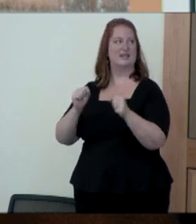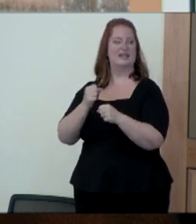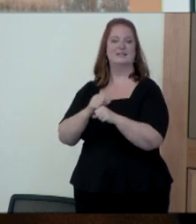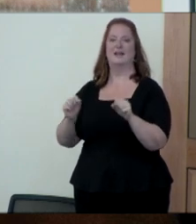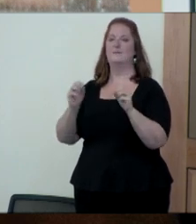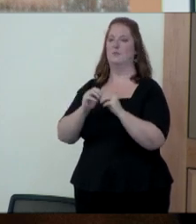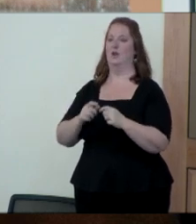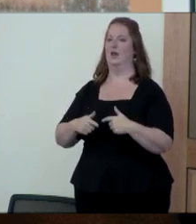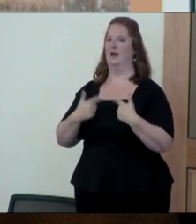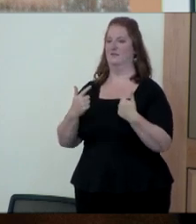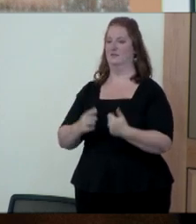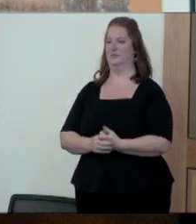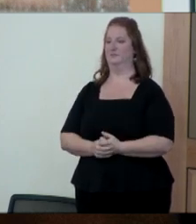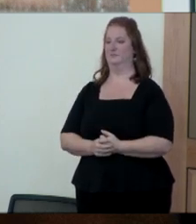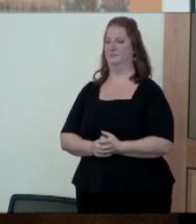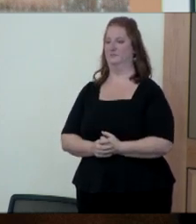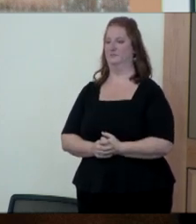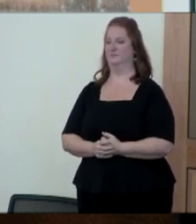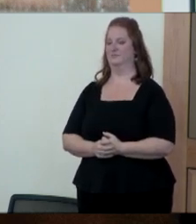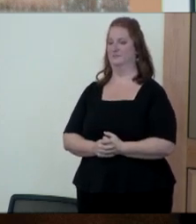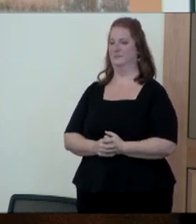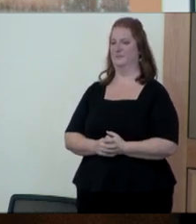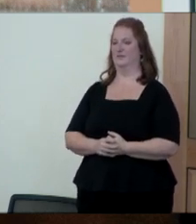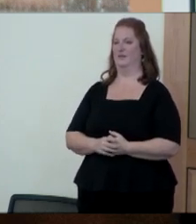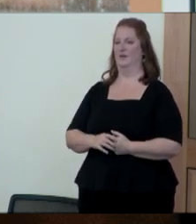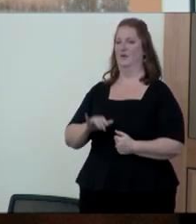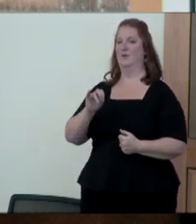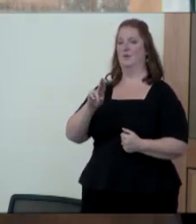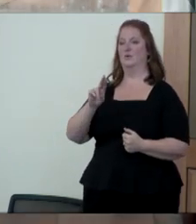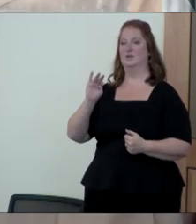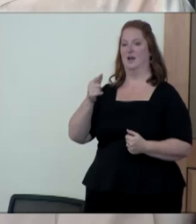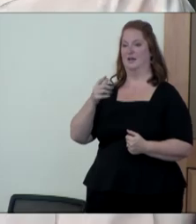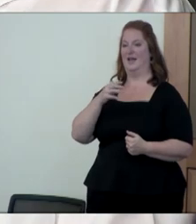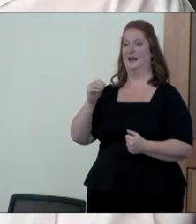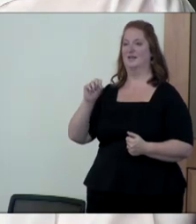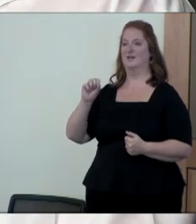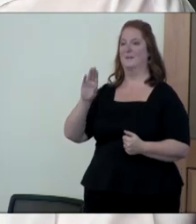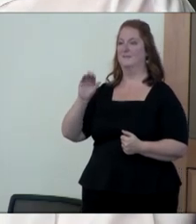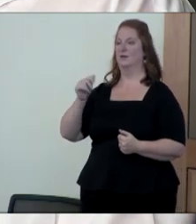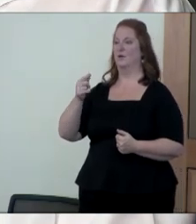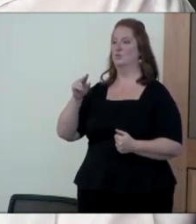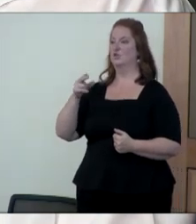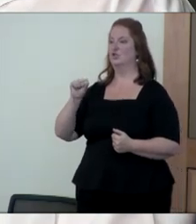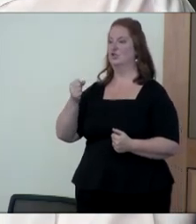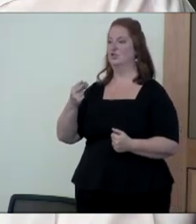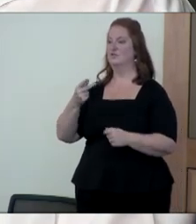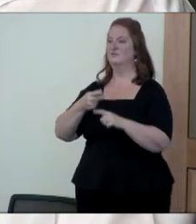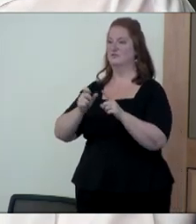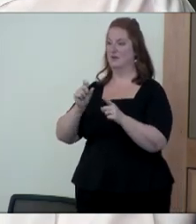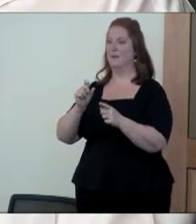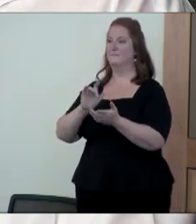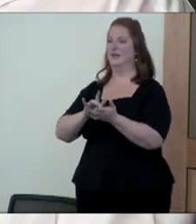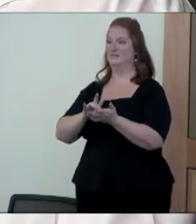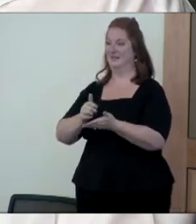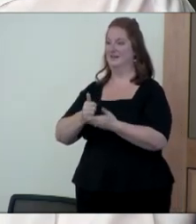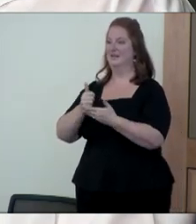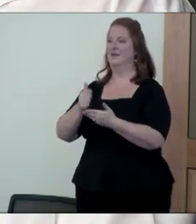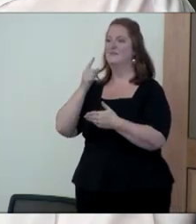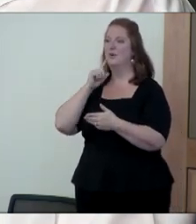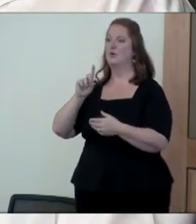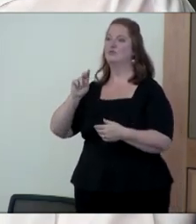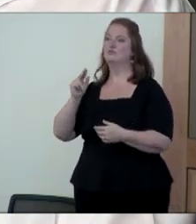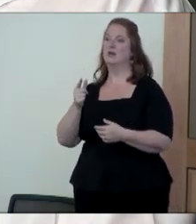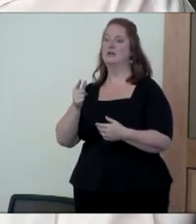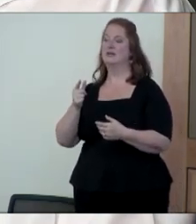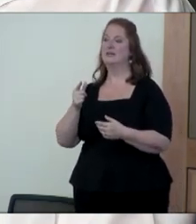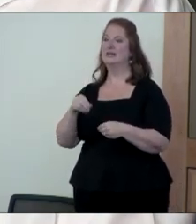lives. Hu Yang from engineering and Shobha Ghosh from medicine worked together on drug delivery systems that